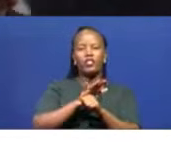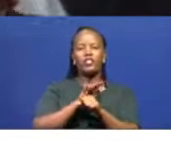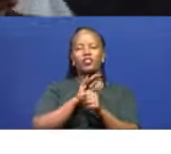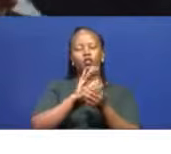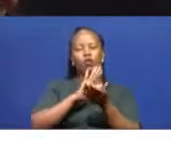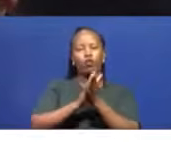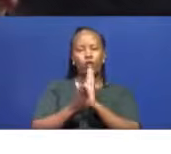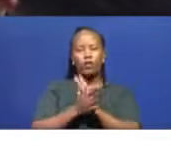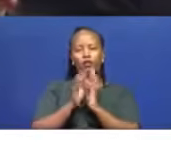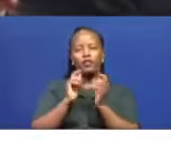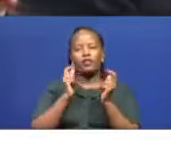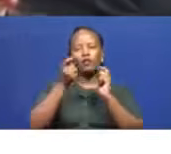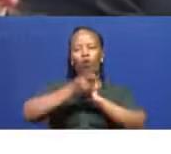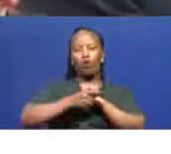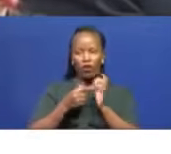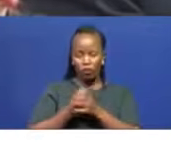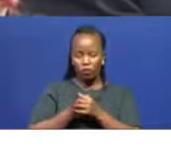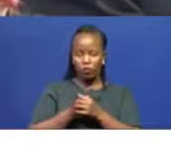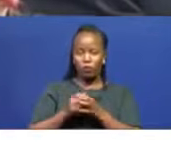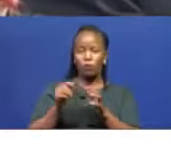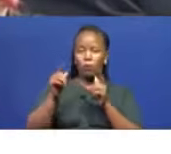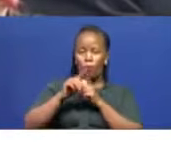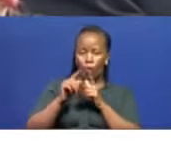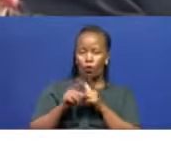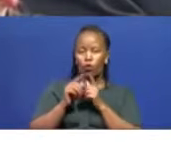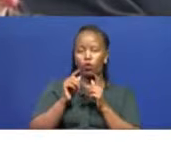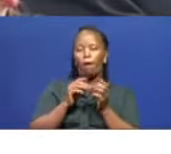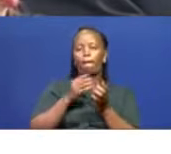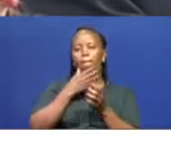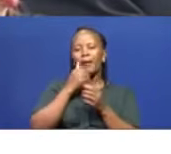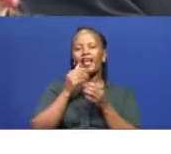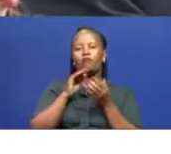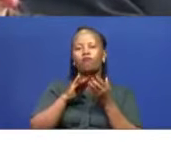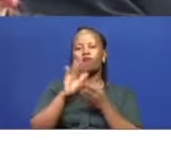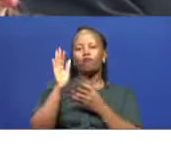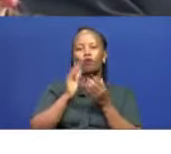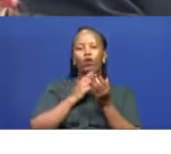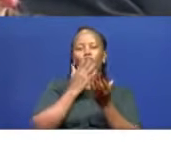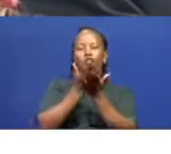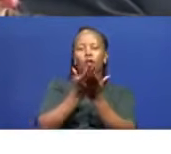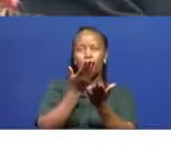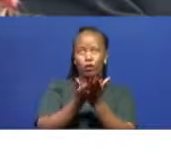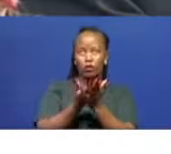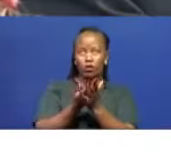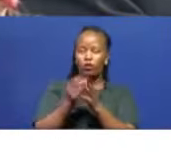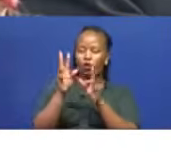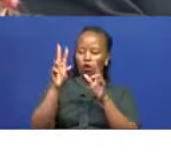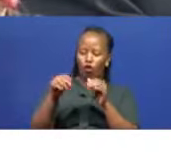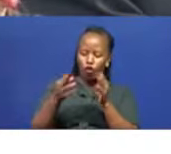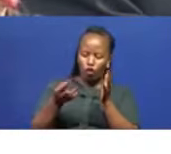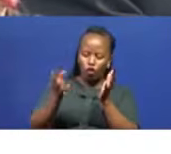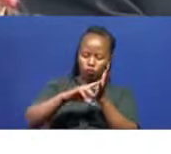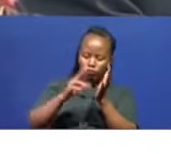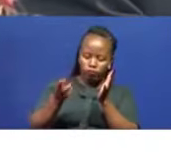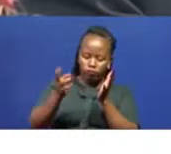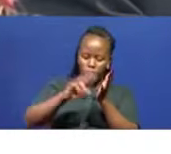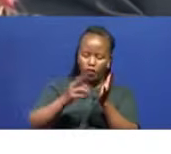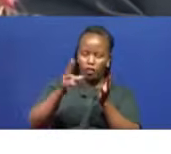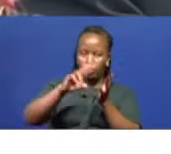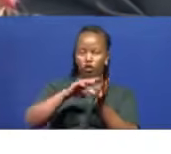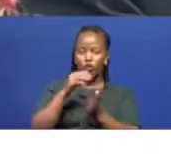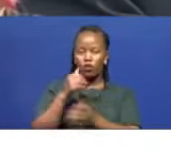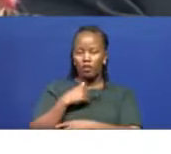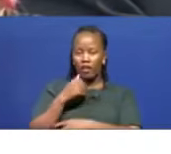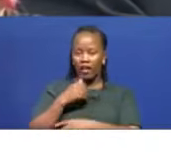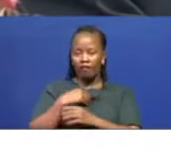a few. It was Mr. Omoke's further submission that no statutory legislation exists on the process